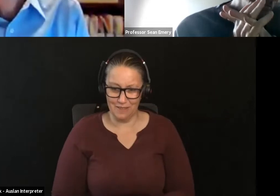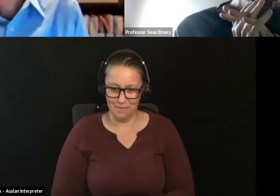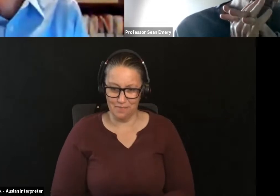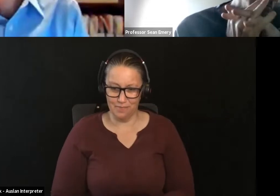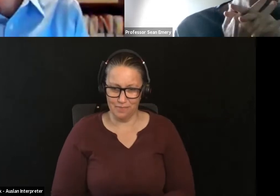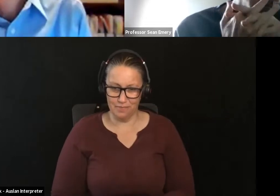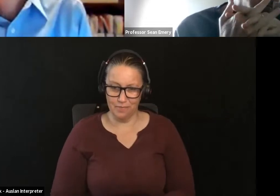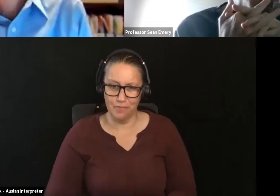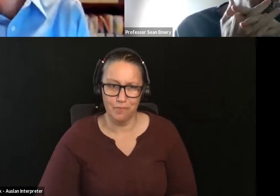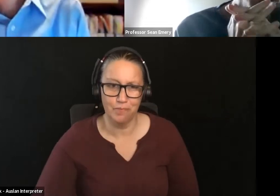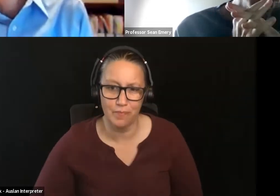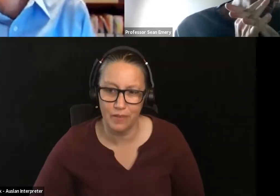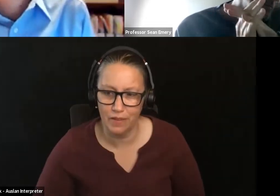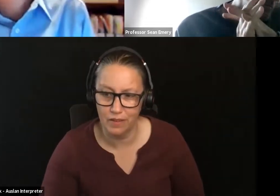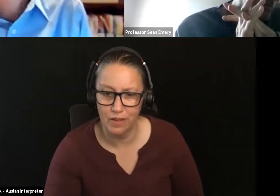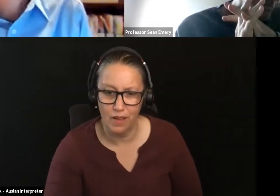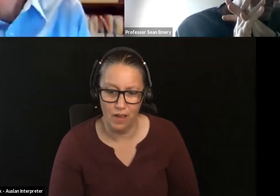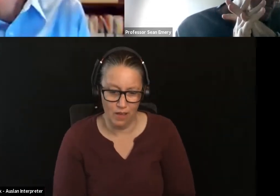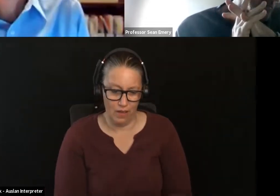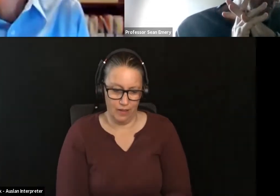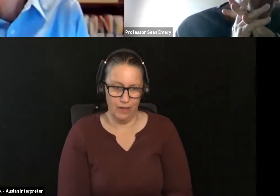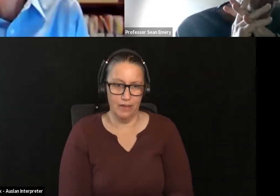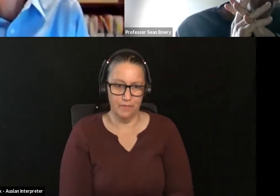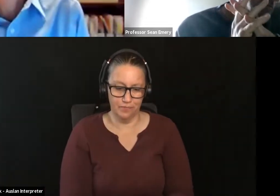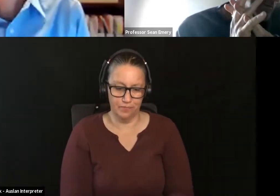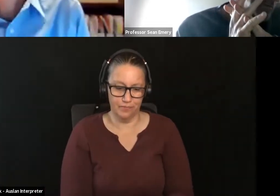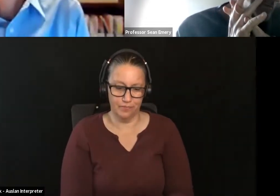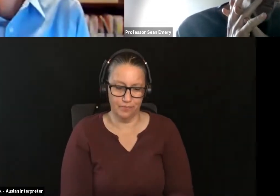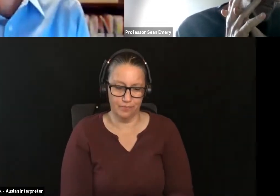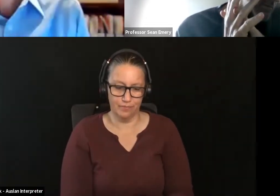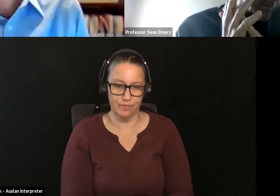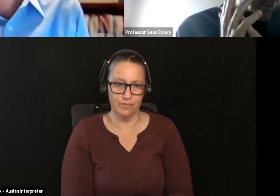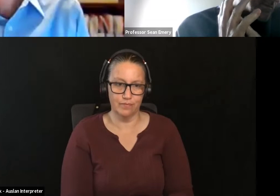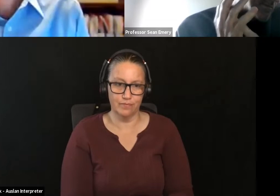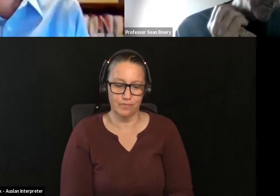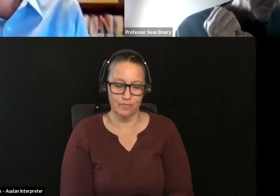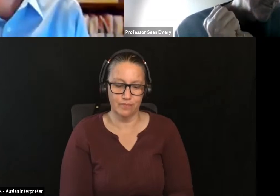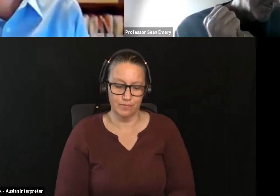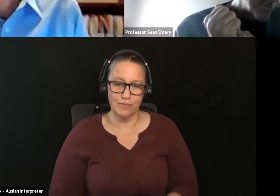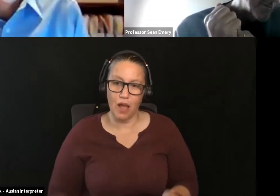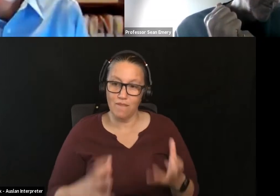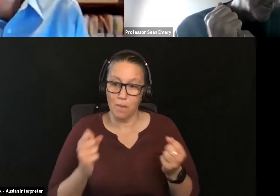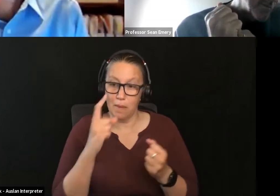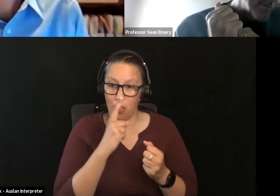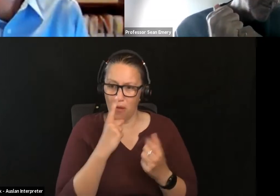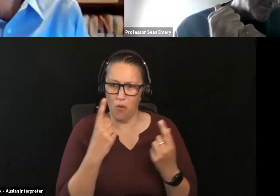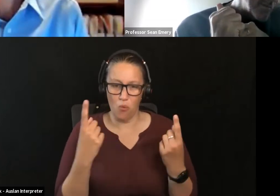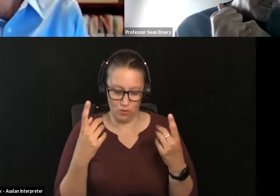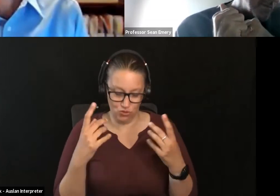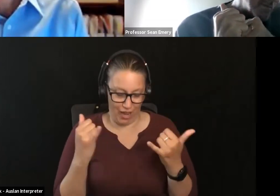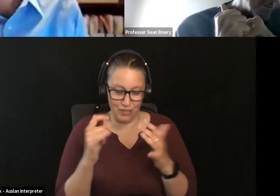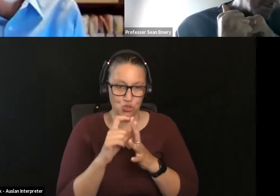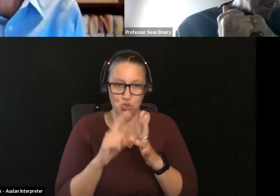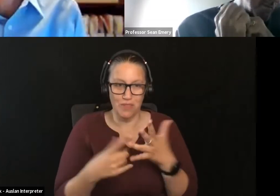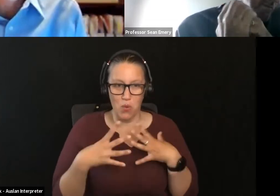I think medicine is very hierarchical as a profession. I think people pretty much do what they're trained to do. And when